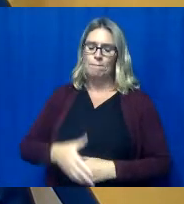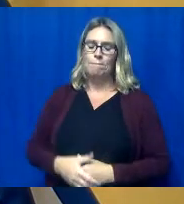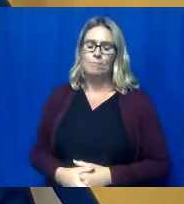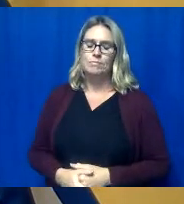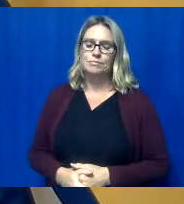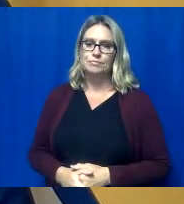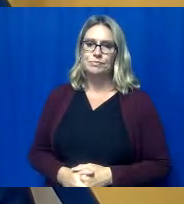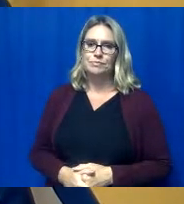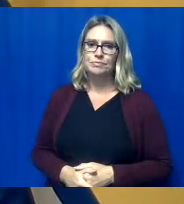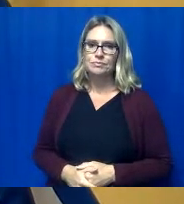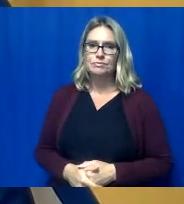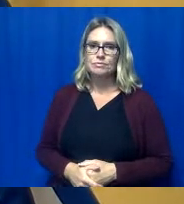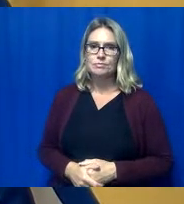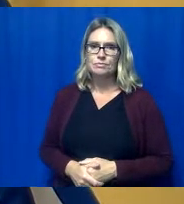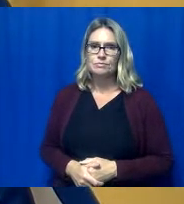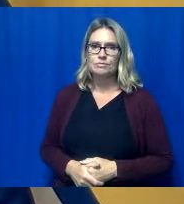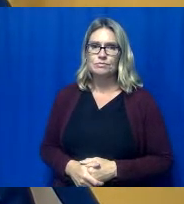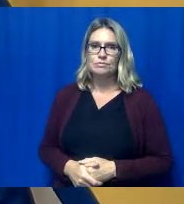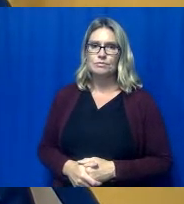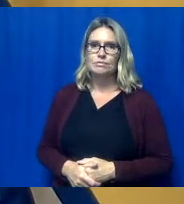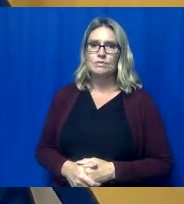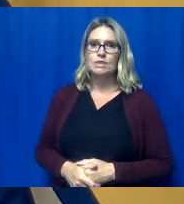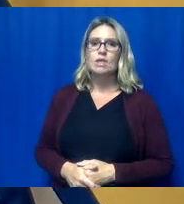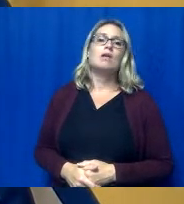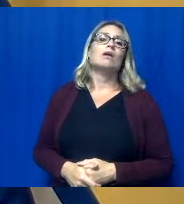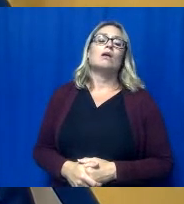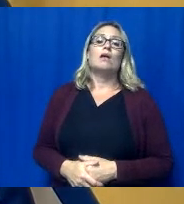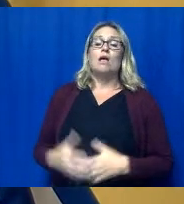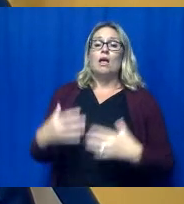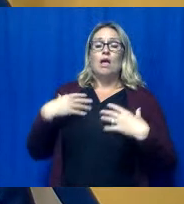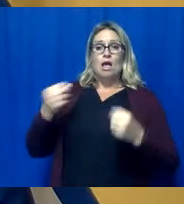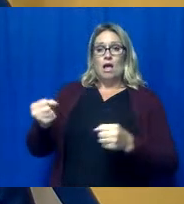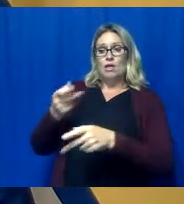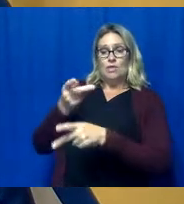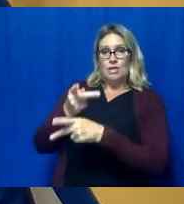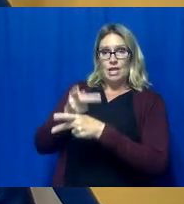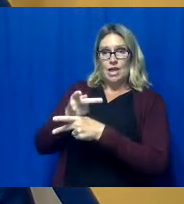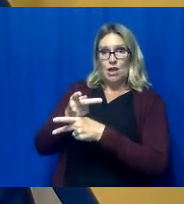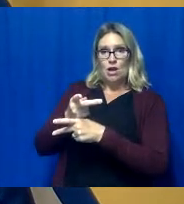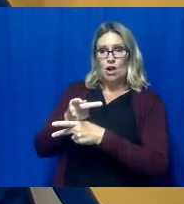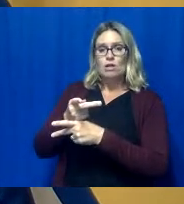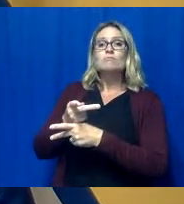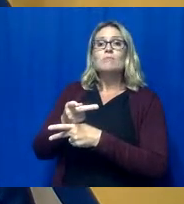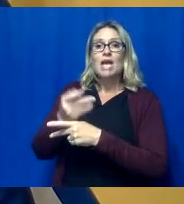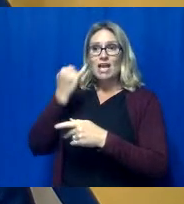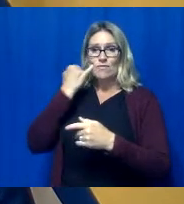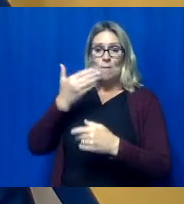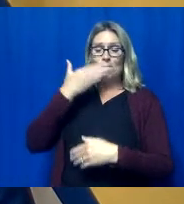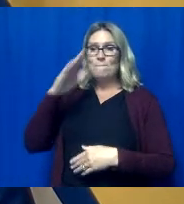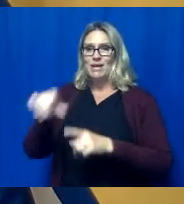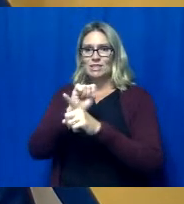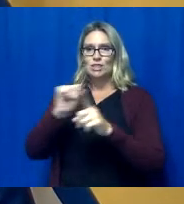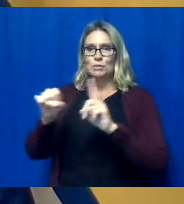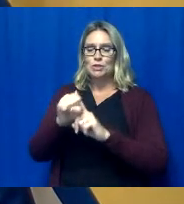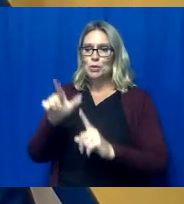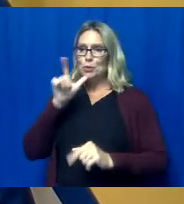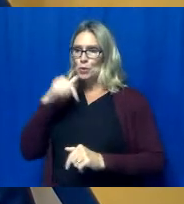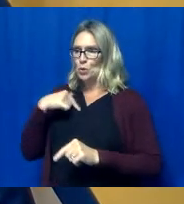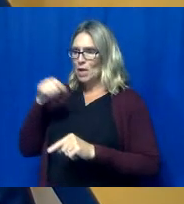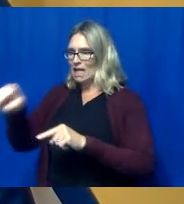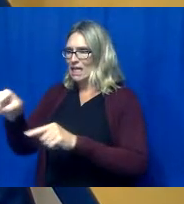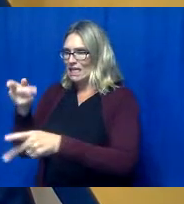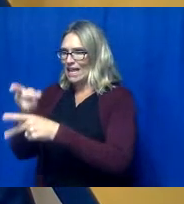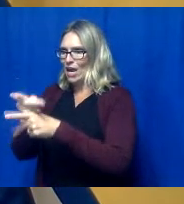In a worst-case scenario, healthcare professionals would need to make heartbreaking decisions about who to care for, and